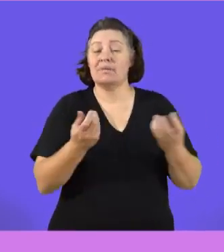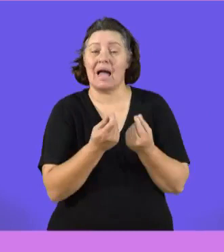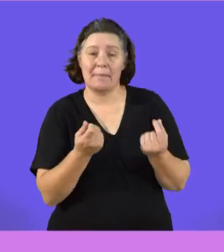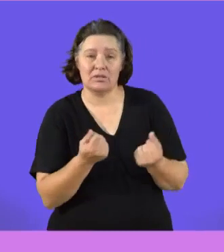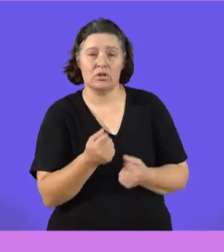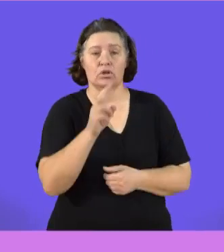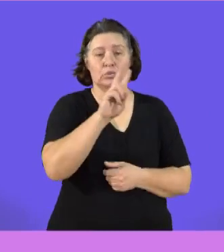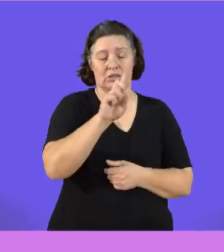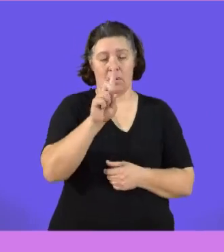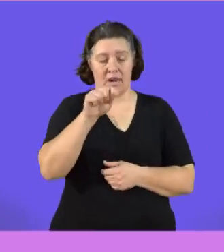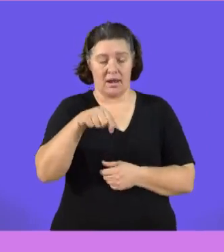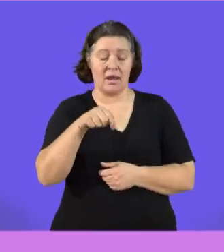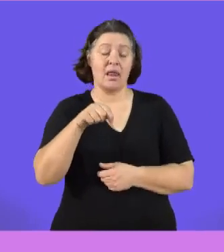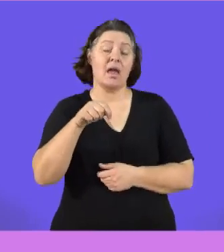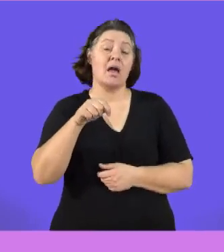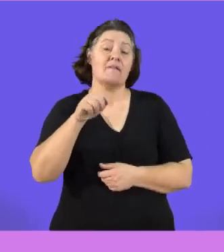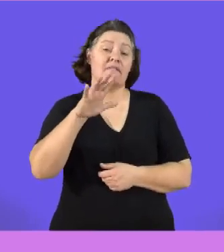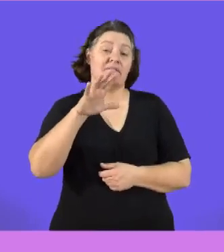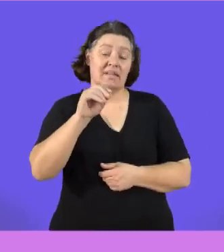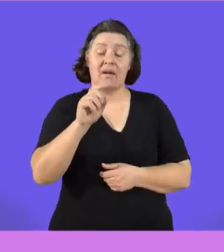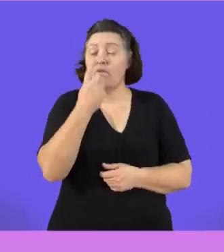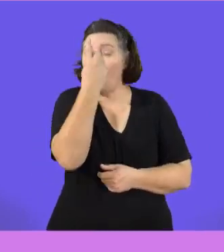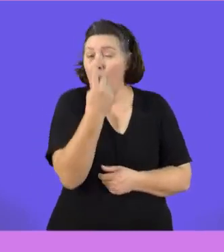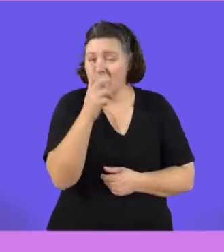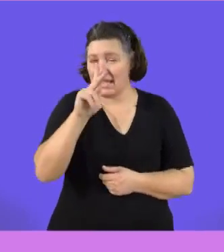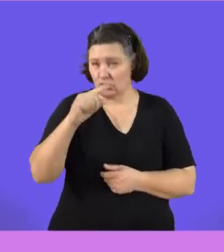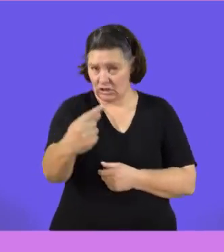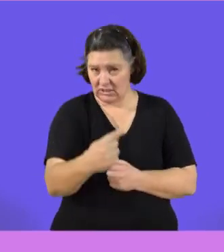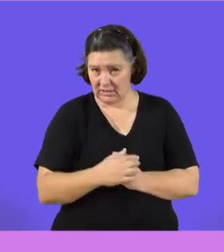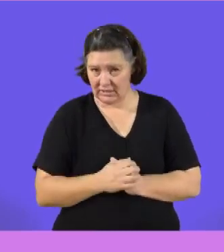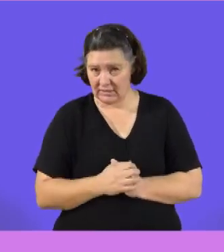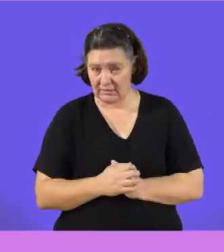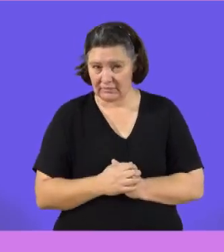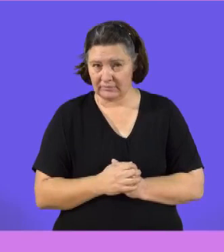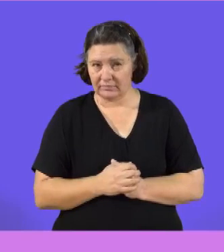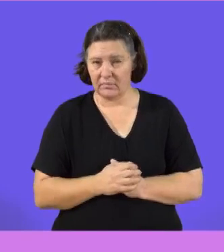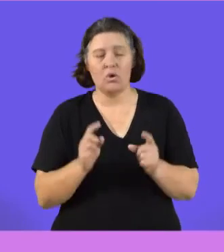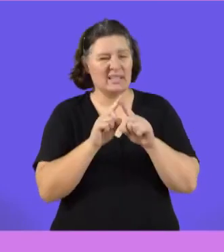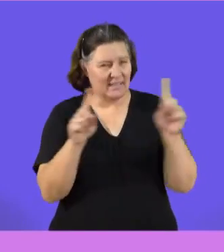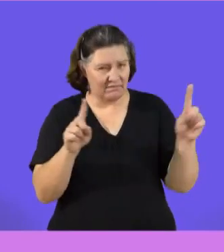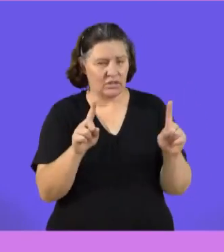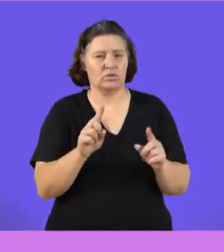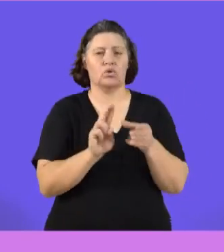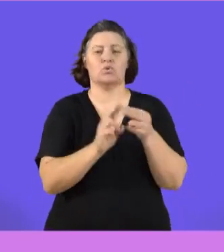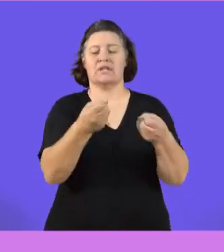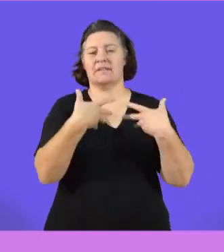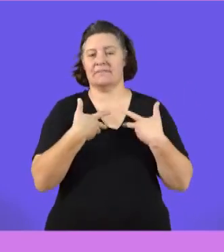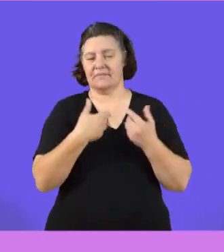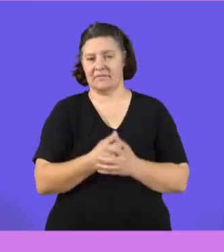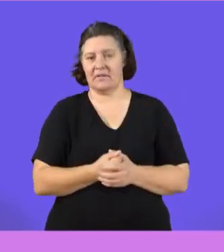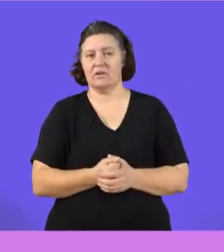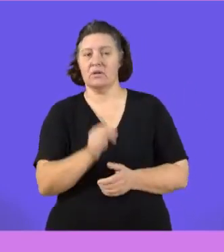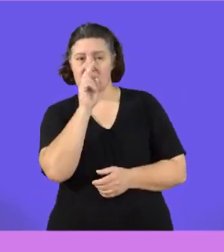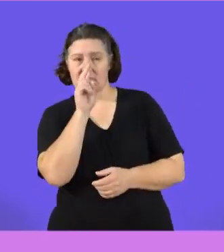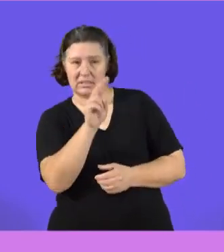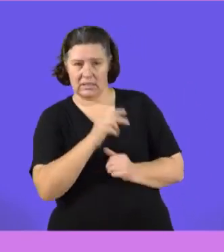is 21.50 Rand per kilogram. Again, let's look at what is happening. Different units are given to us. First of all, we